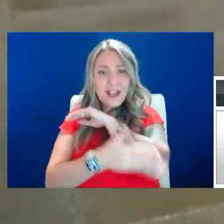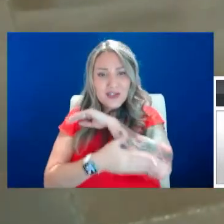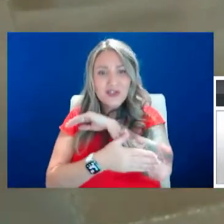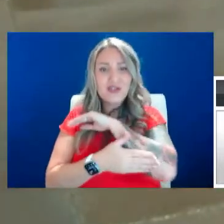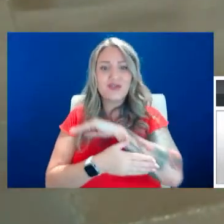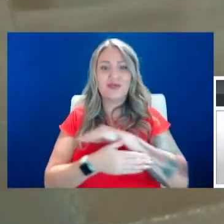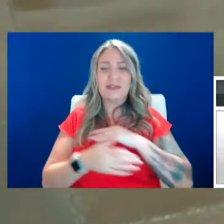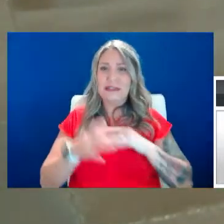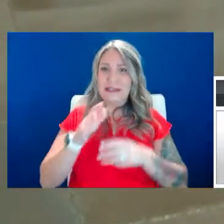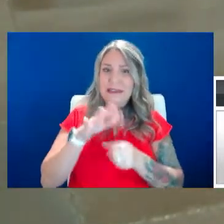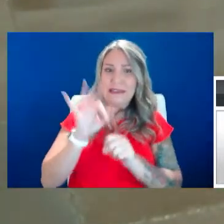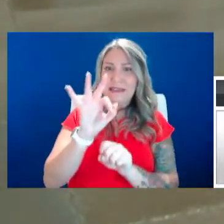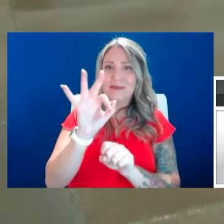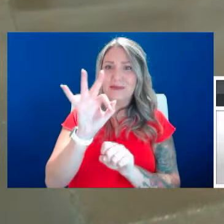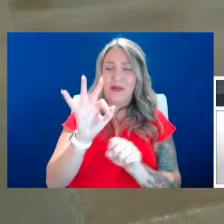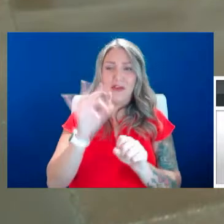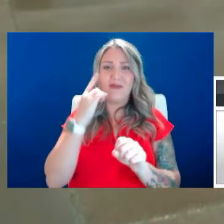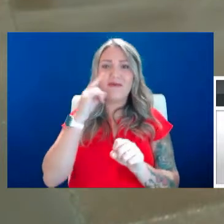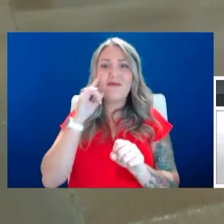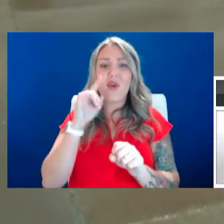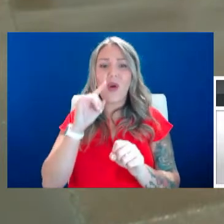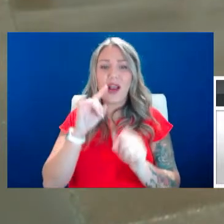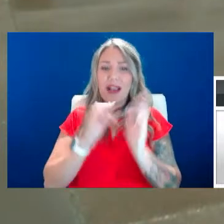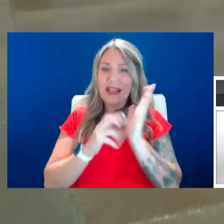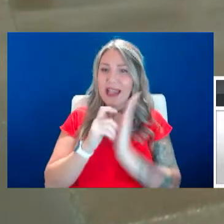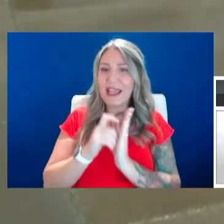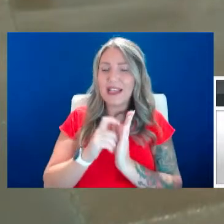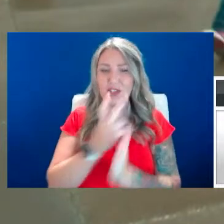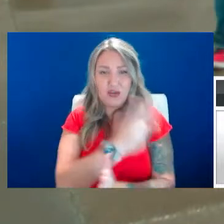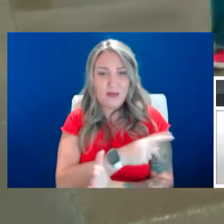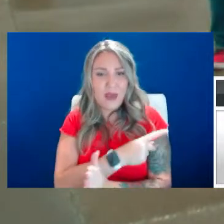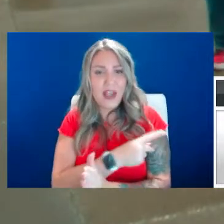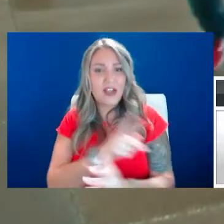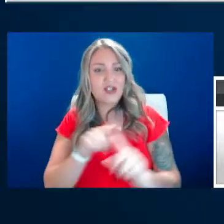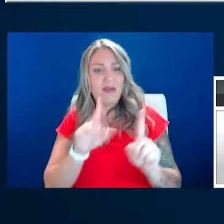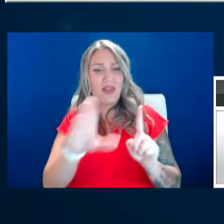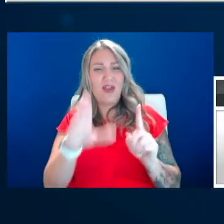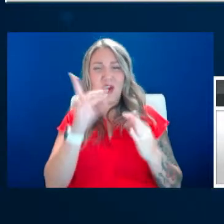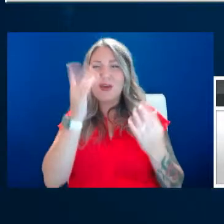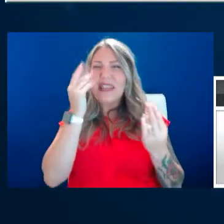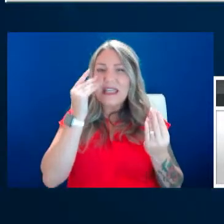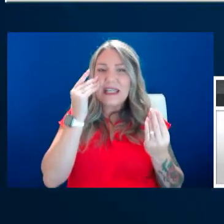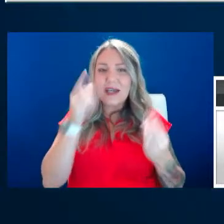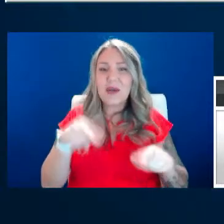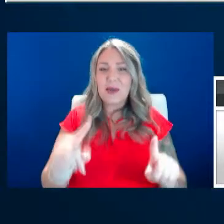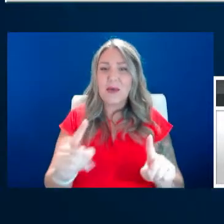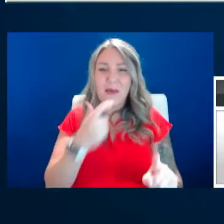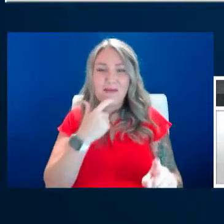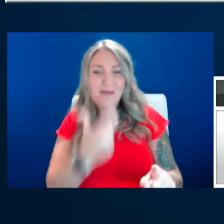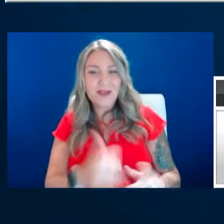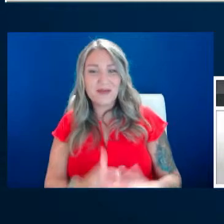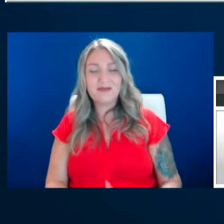of cancer patients. And I know they're about ready to take off now, but what's going through their mind as we watch them?